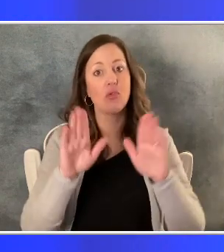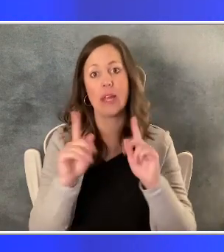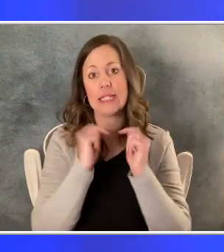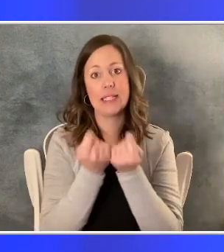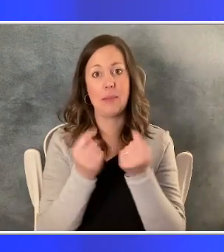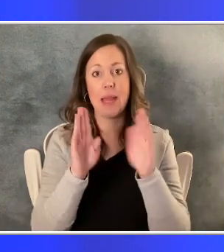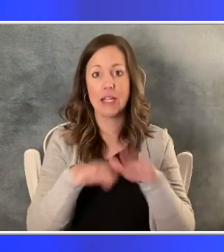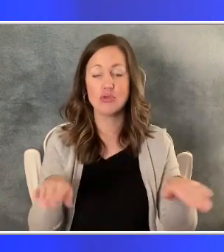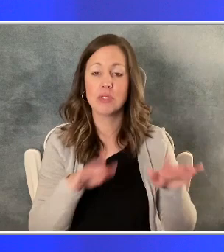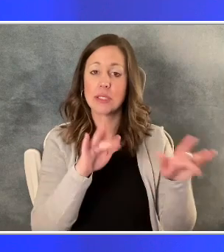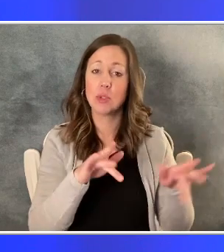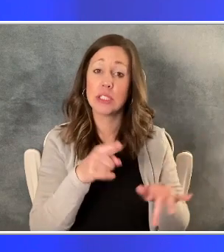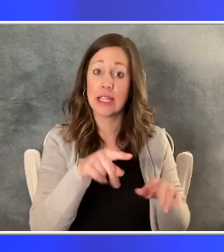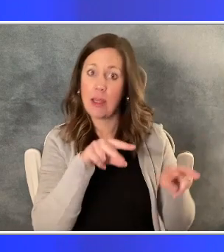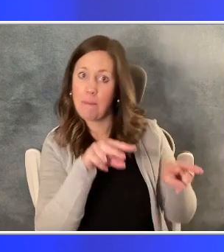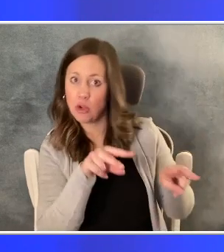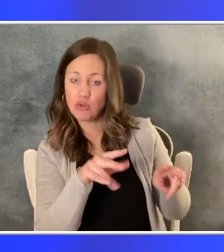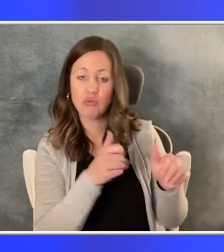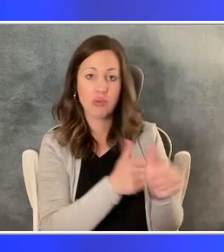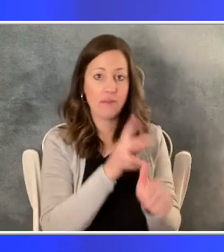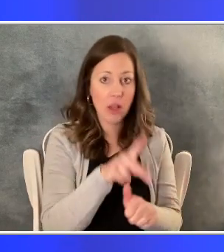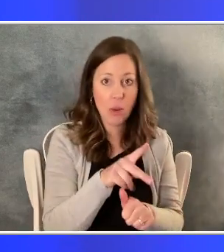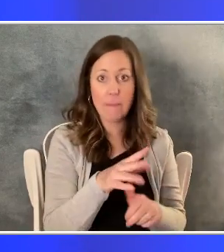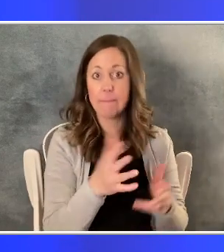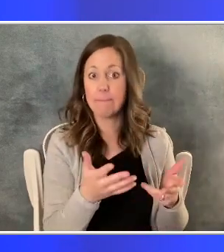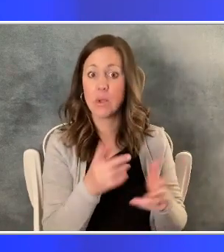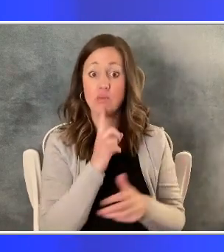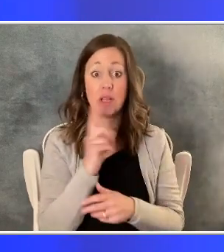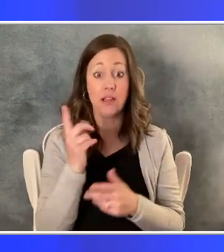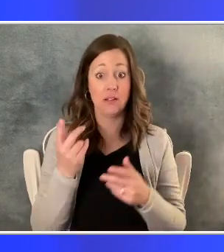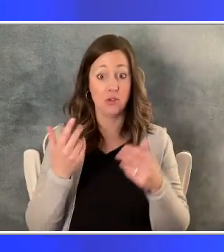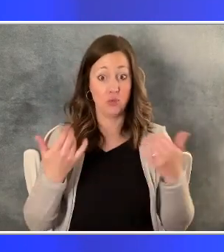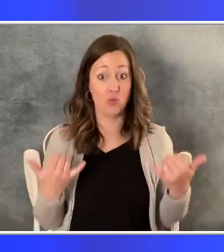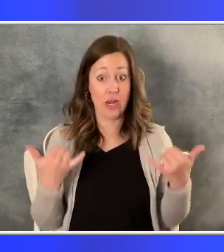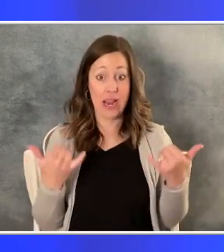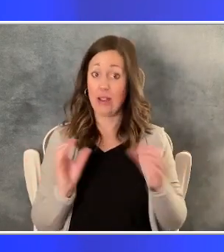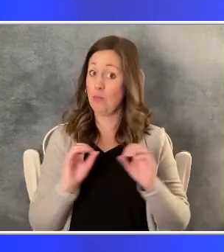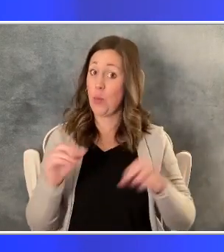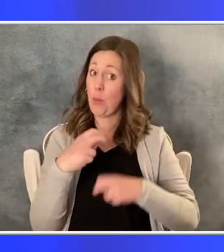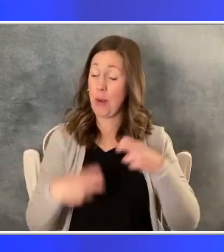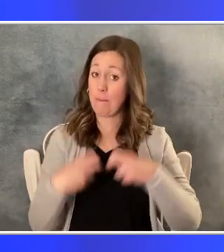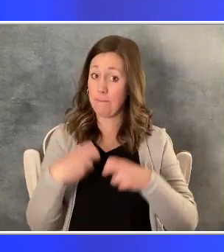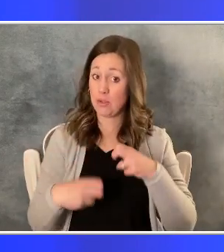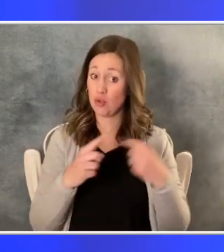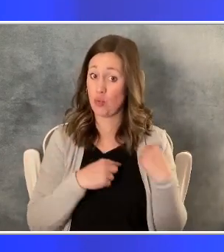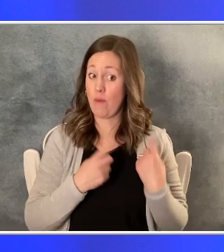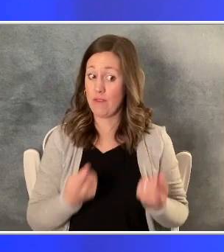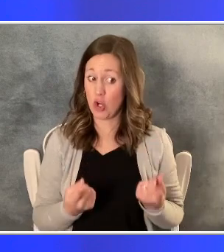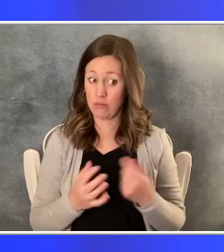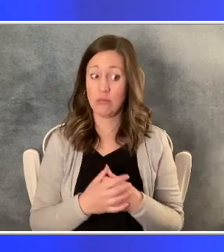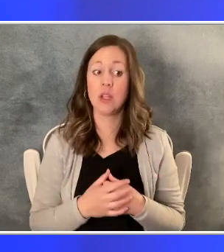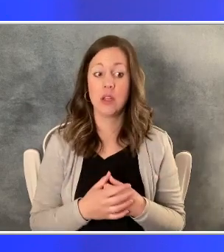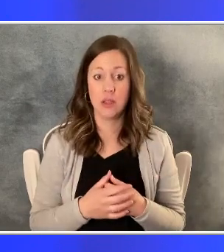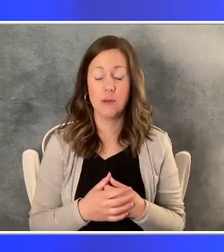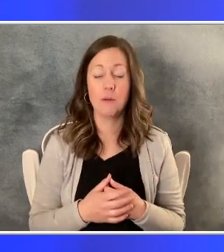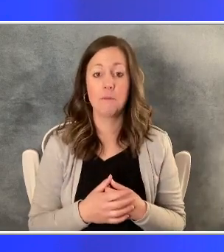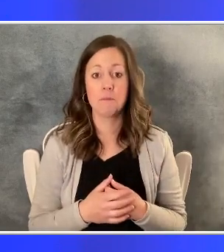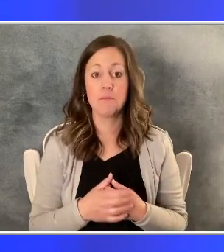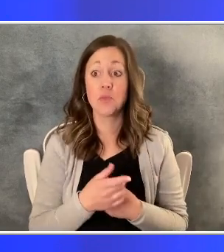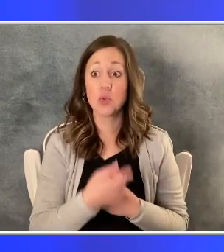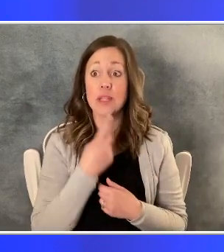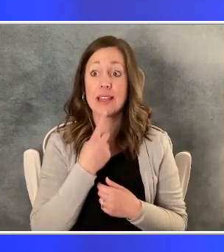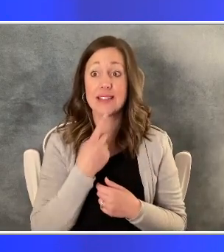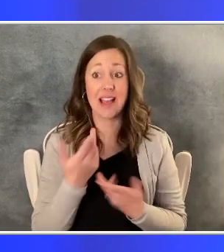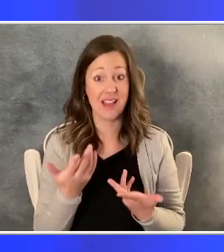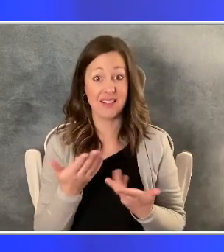and they followed up with her, and to date, no problems. So like they said, for instance, her eye probably wouldn't open for 3